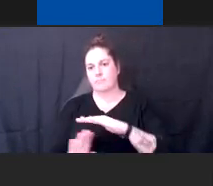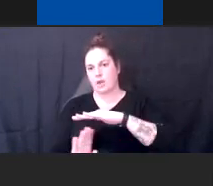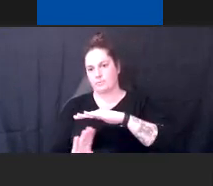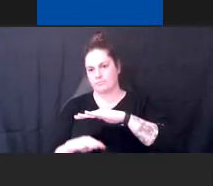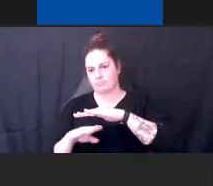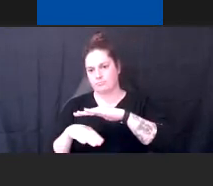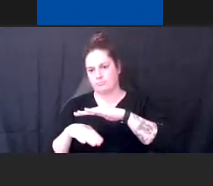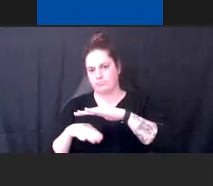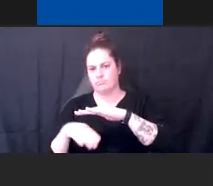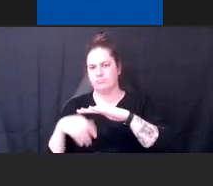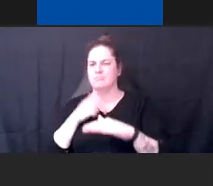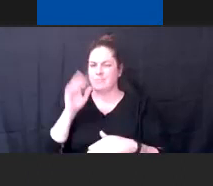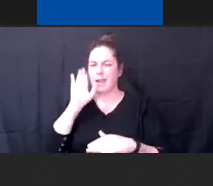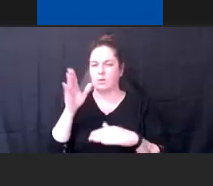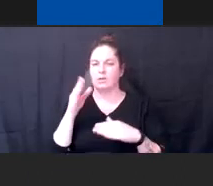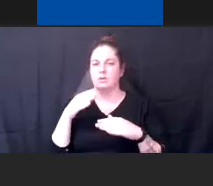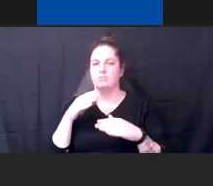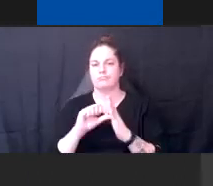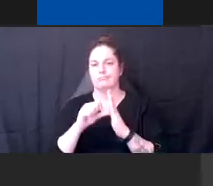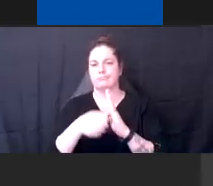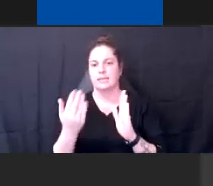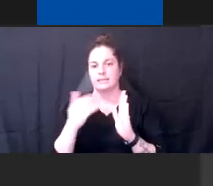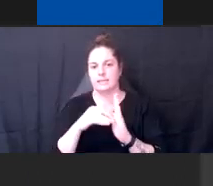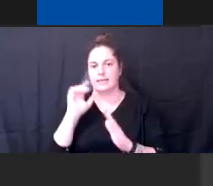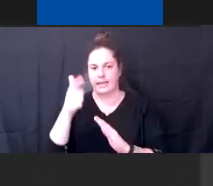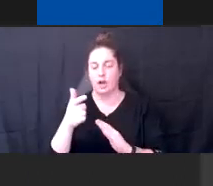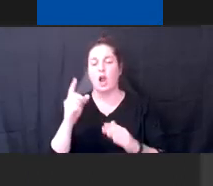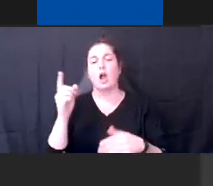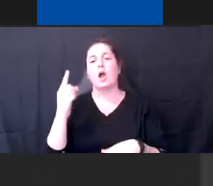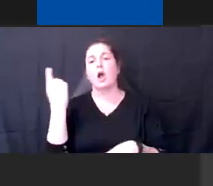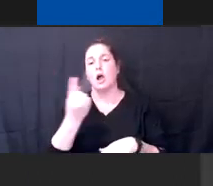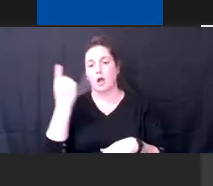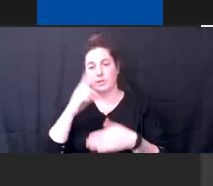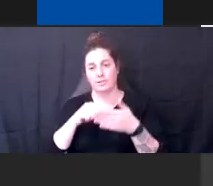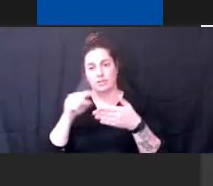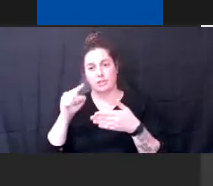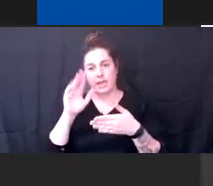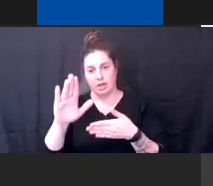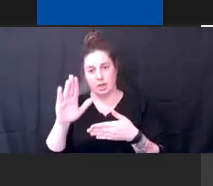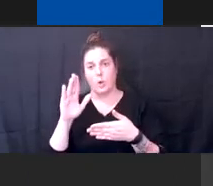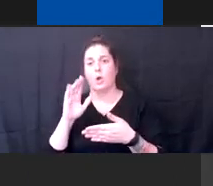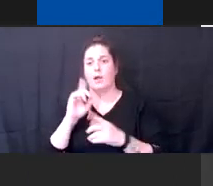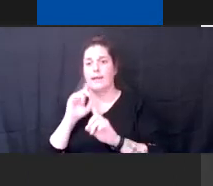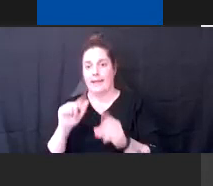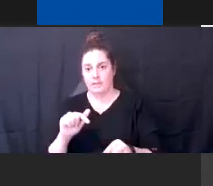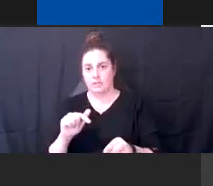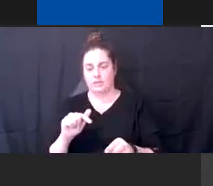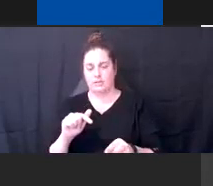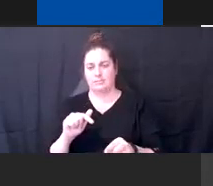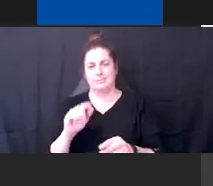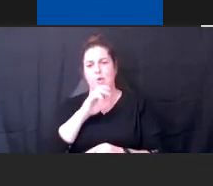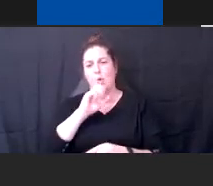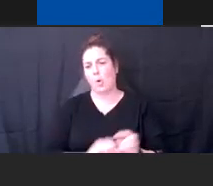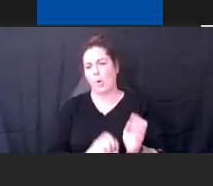I'll emphasize that as well. And then of course, always check yourself. You know, that's an old math rule when you're working math problems, check